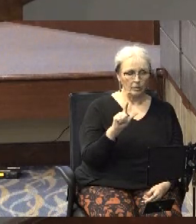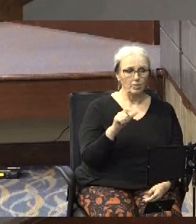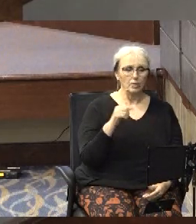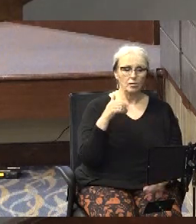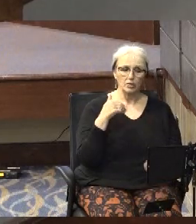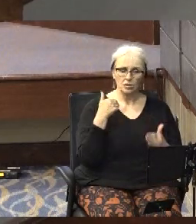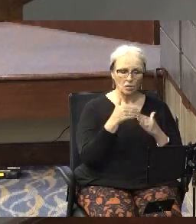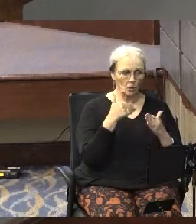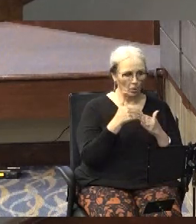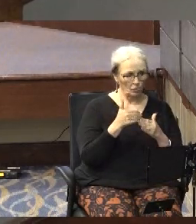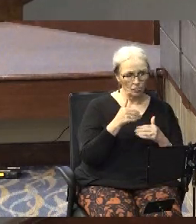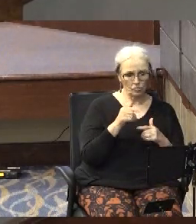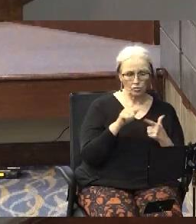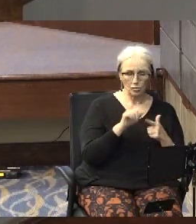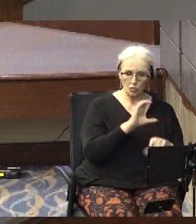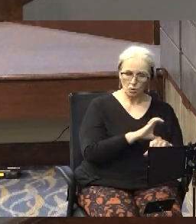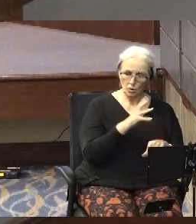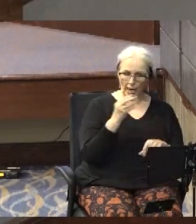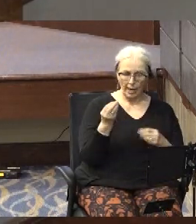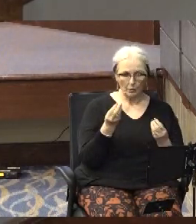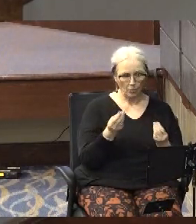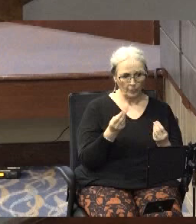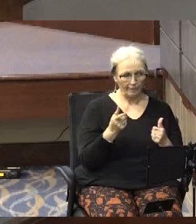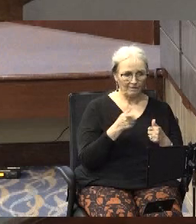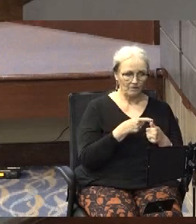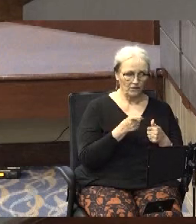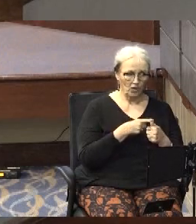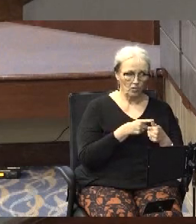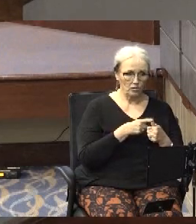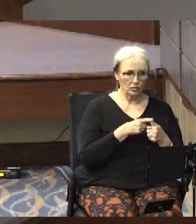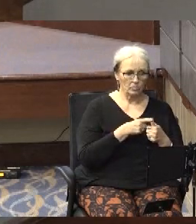this property. I want to first